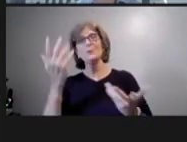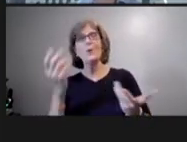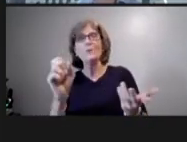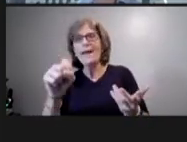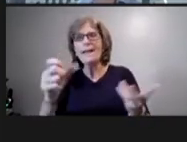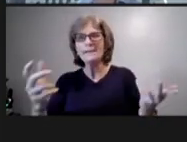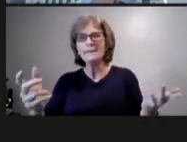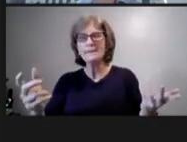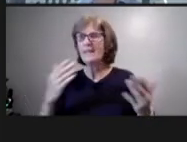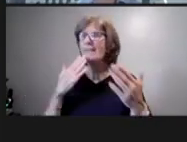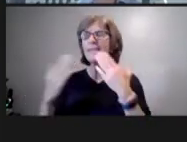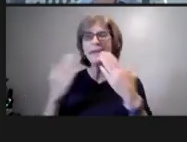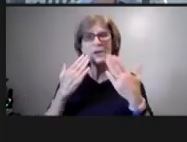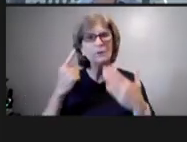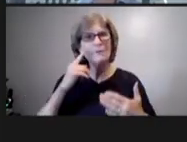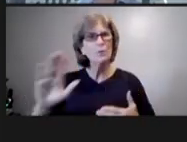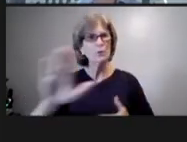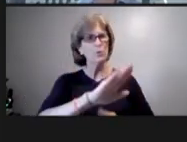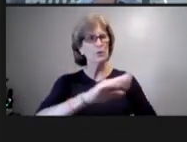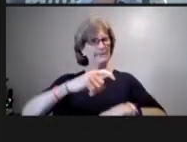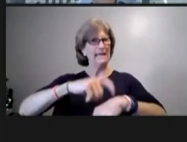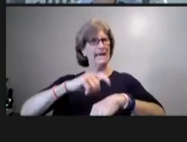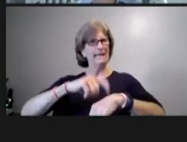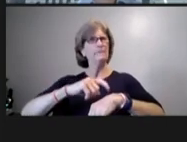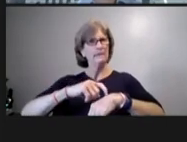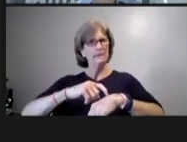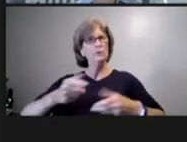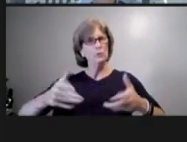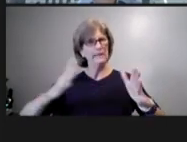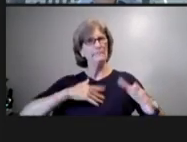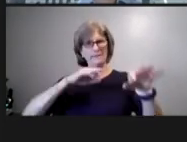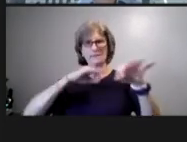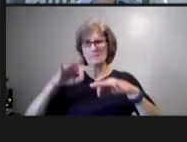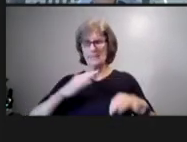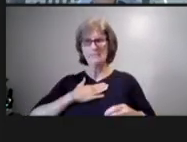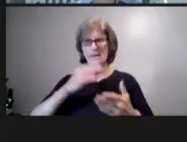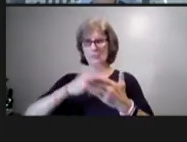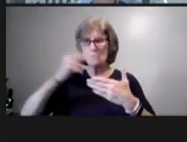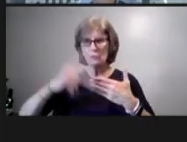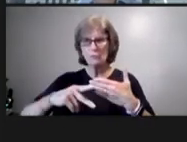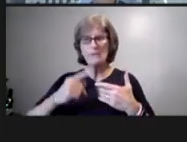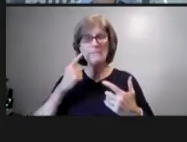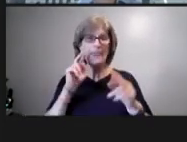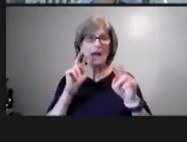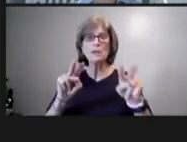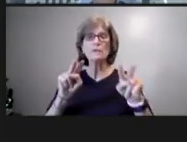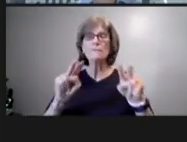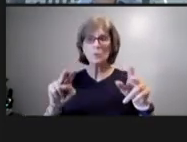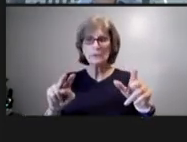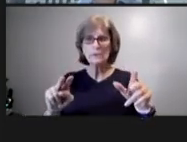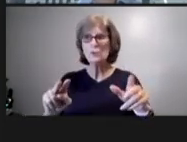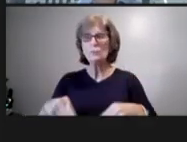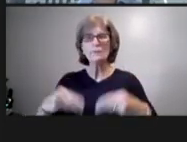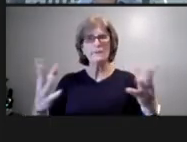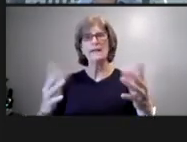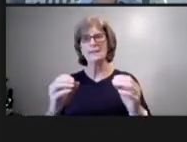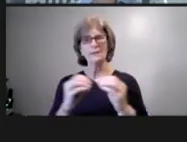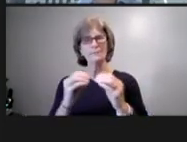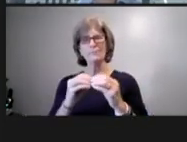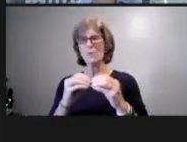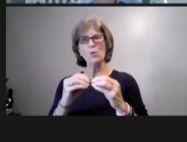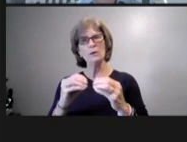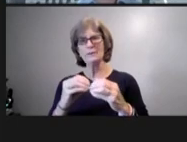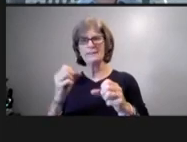I thank you for the opportunity to share this with you, and I look forward to having even more statistics at your next